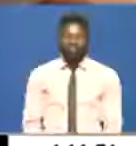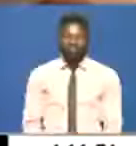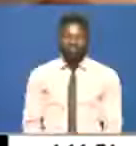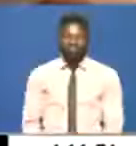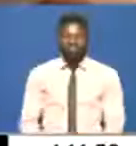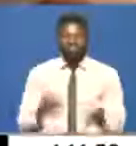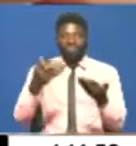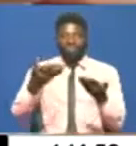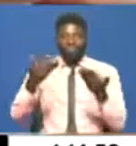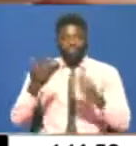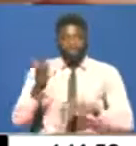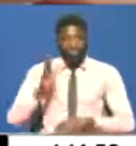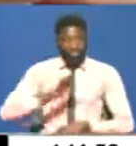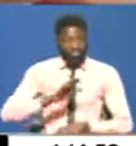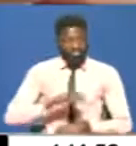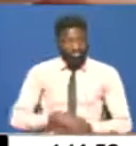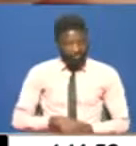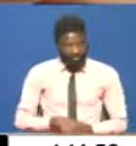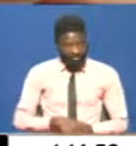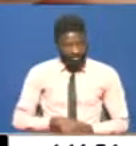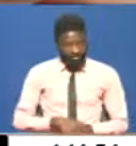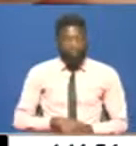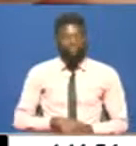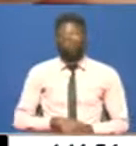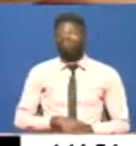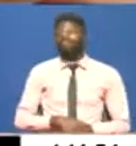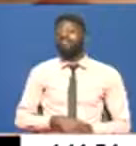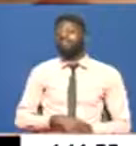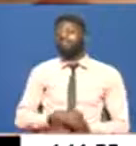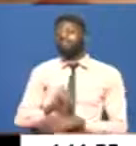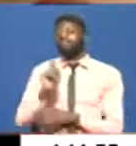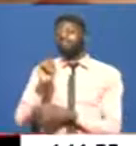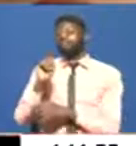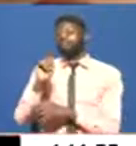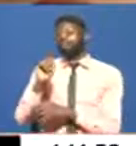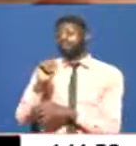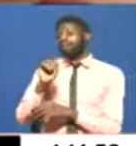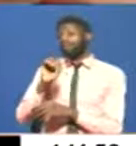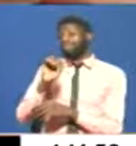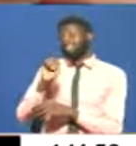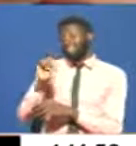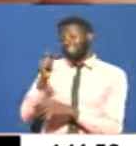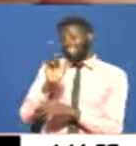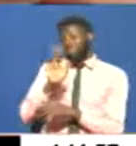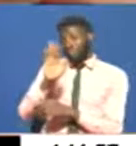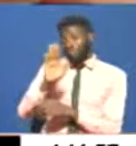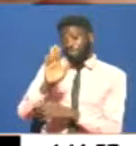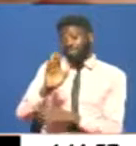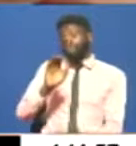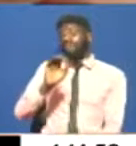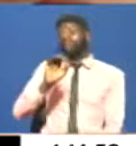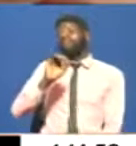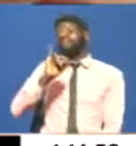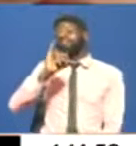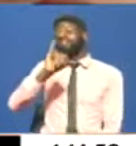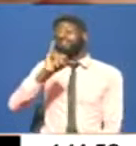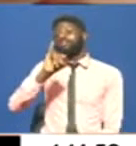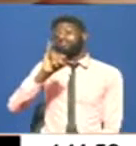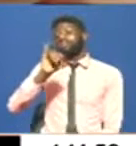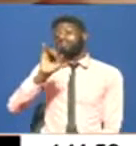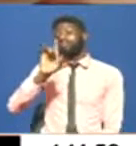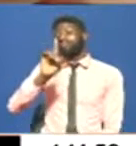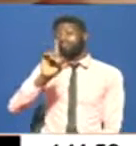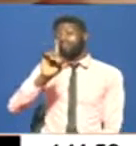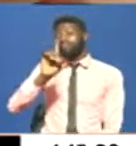Welcome back. Now let's proceed. The Kenya Internally Displaced Persons Association wants relevant